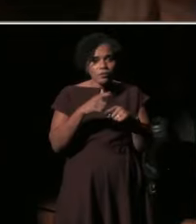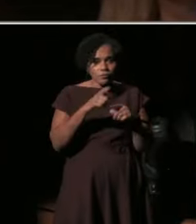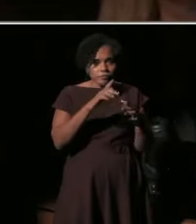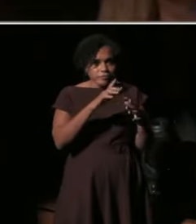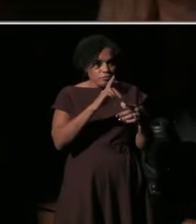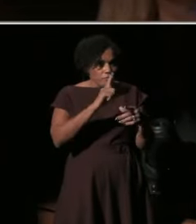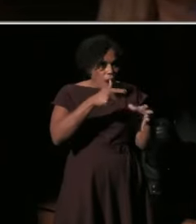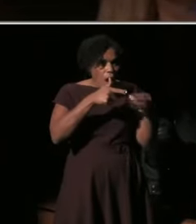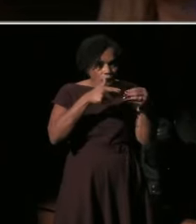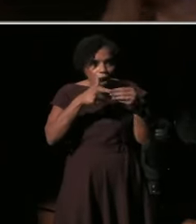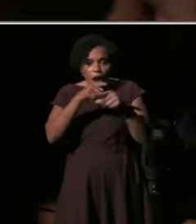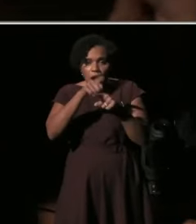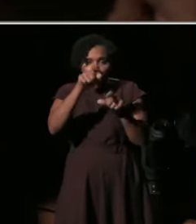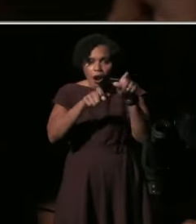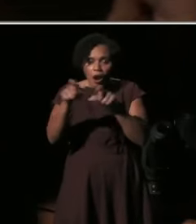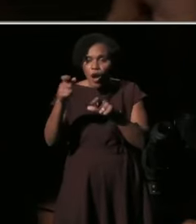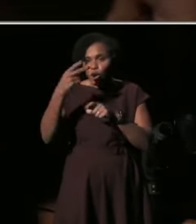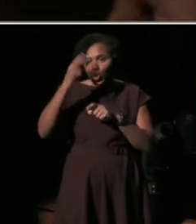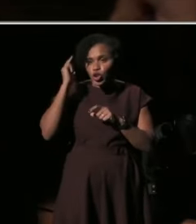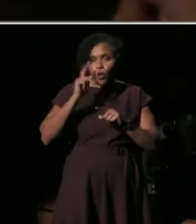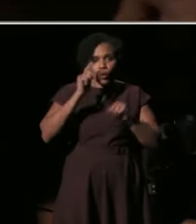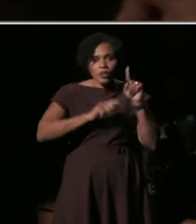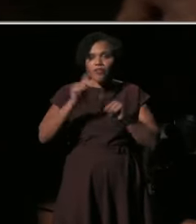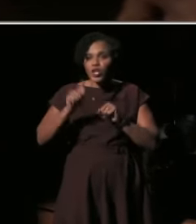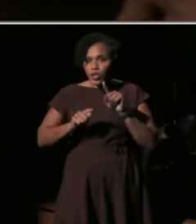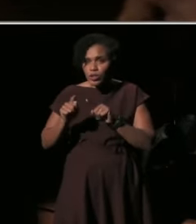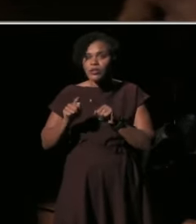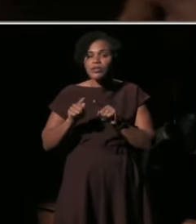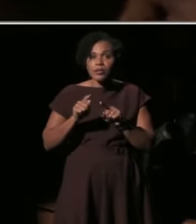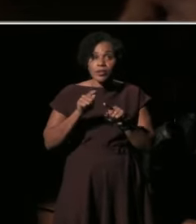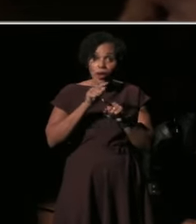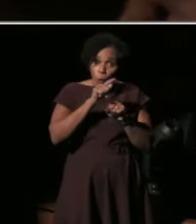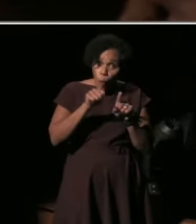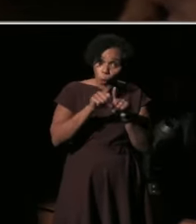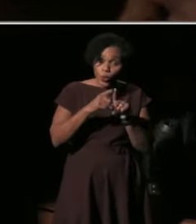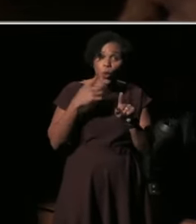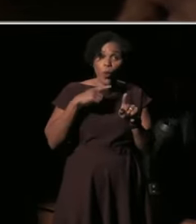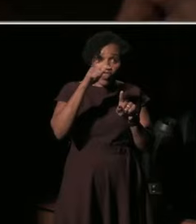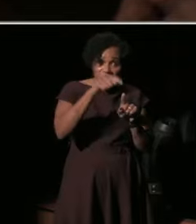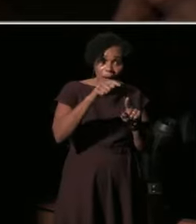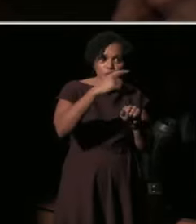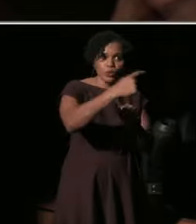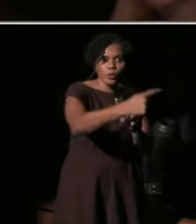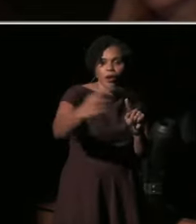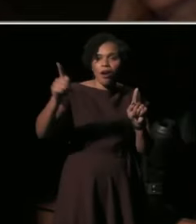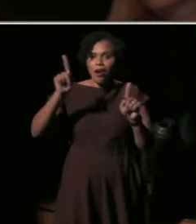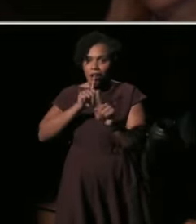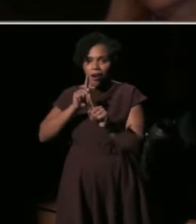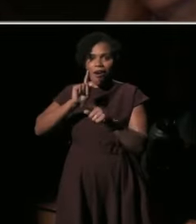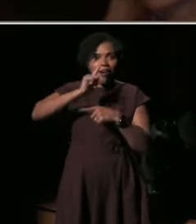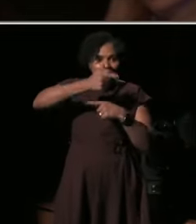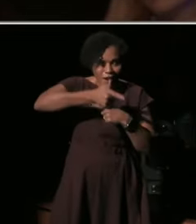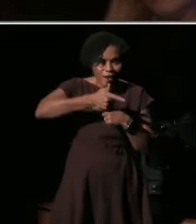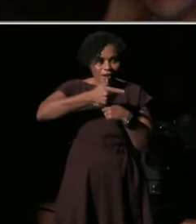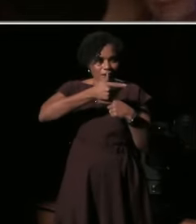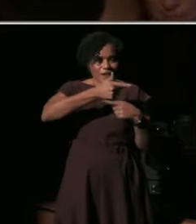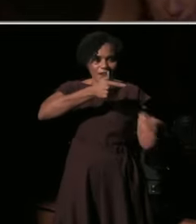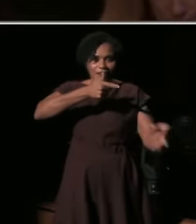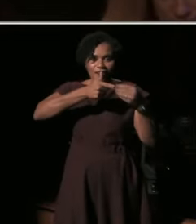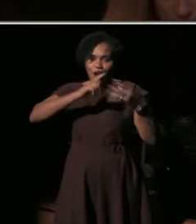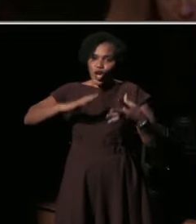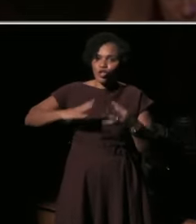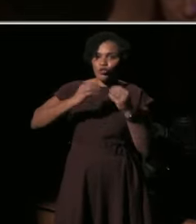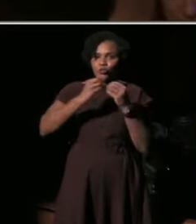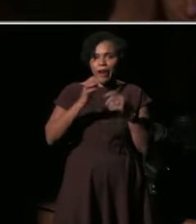neurodivergent, which are involved neurodivergent people making those films as well, and which open